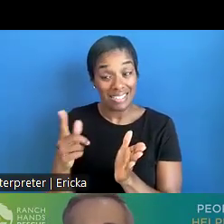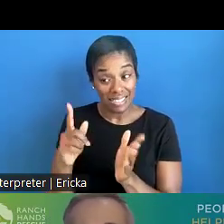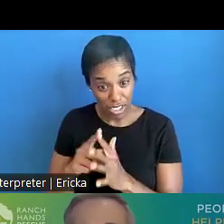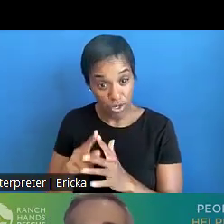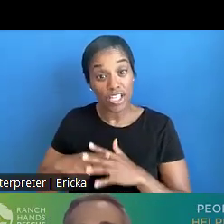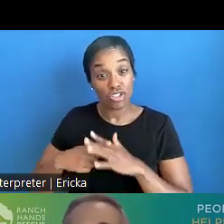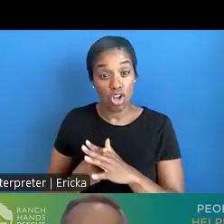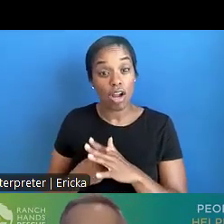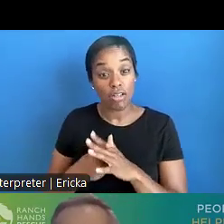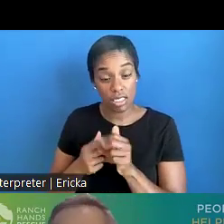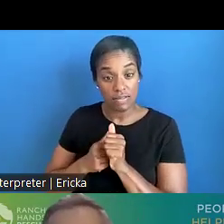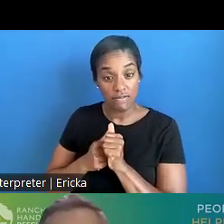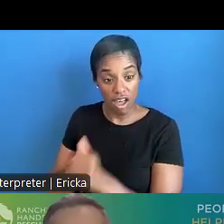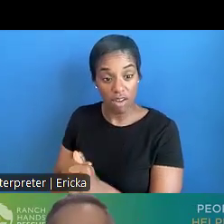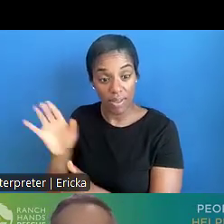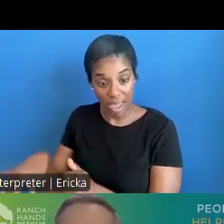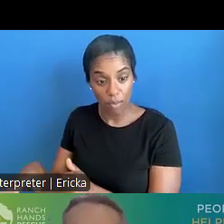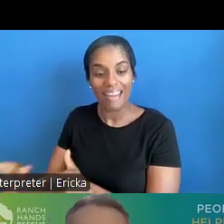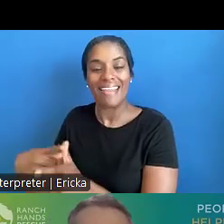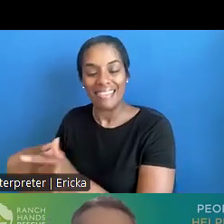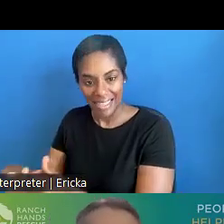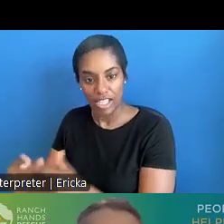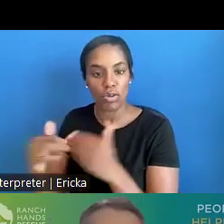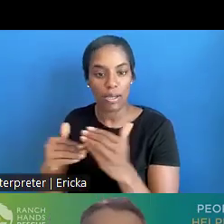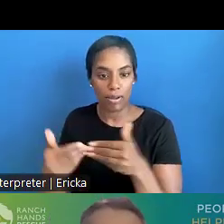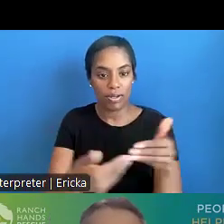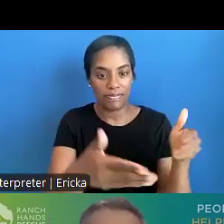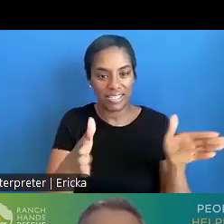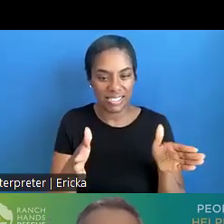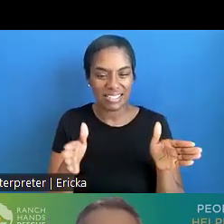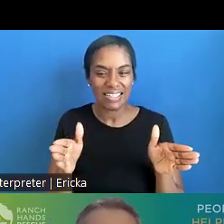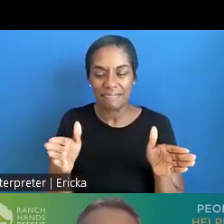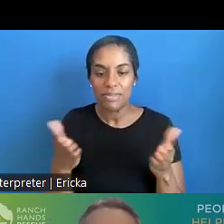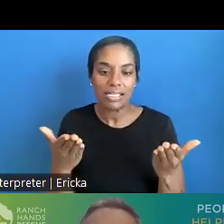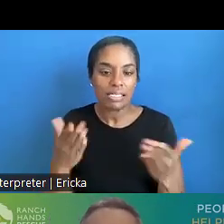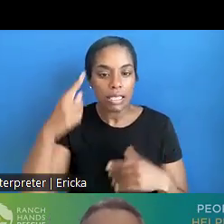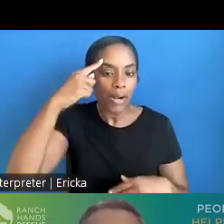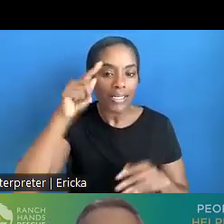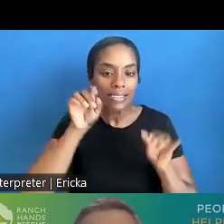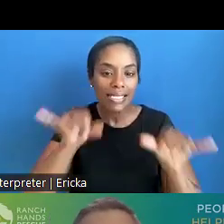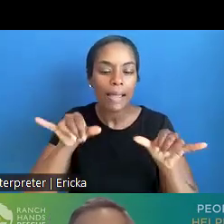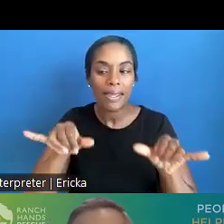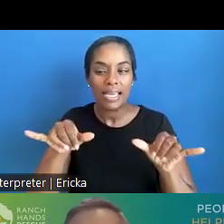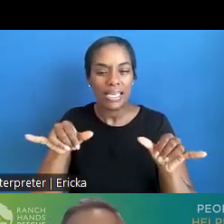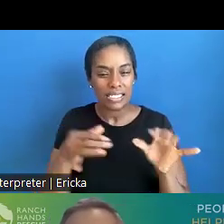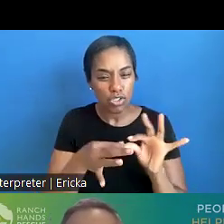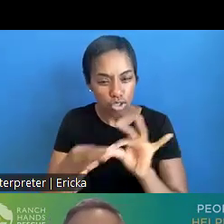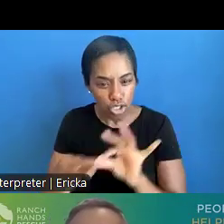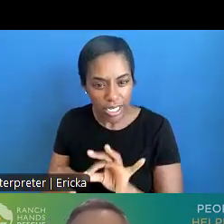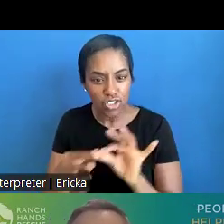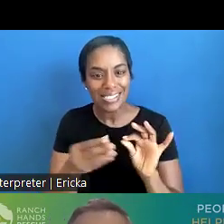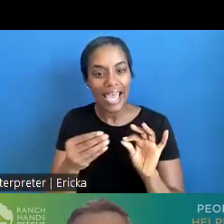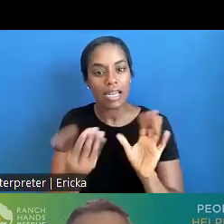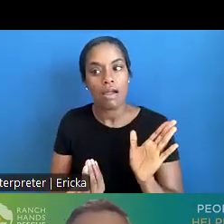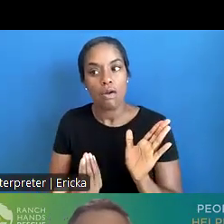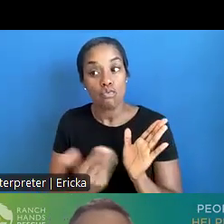trail. That's how they learn. It's the same with the brain, really. It's associations and it's repetition of those associations that